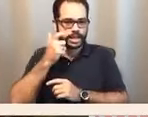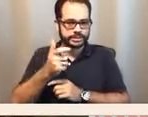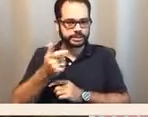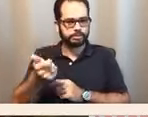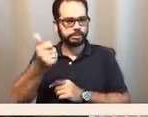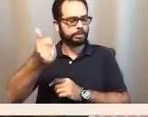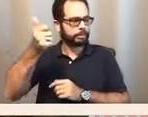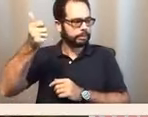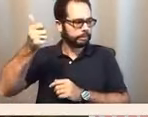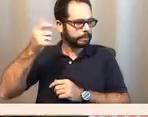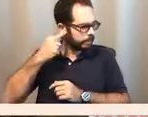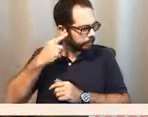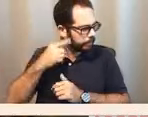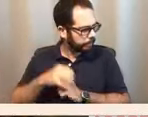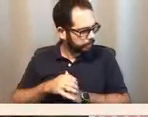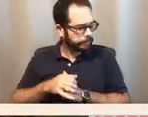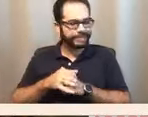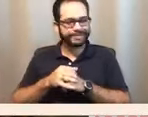loud.